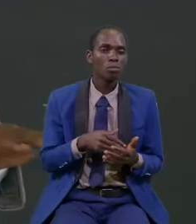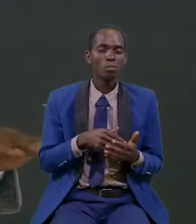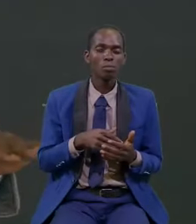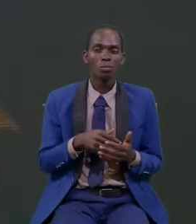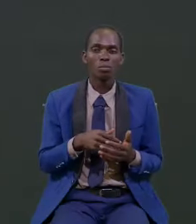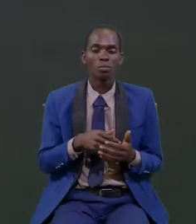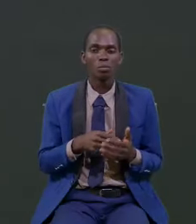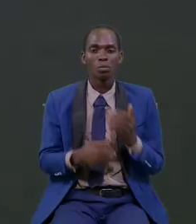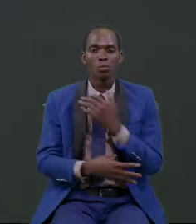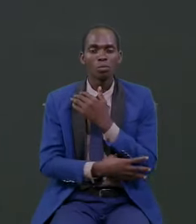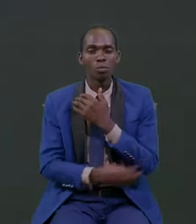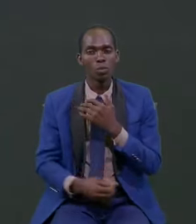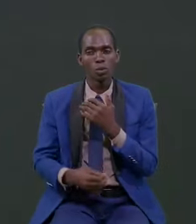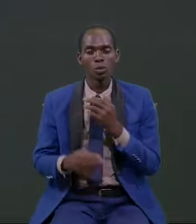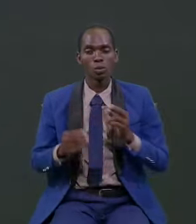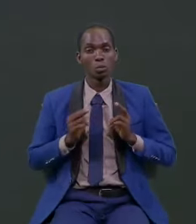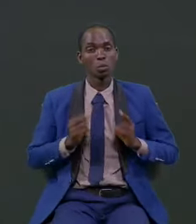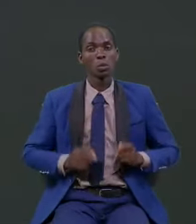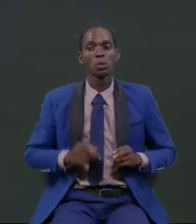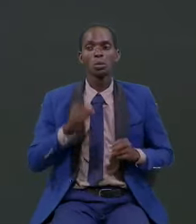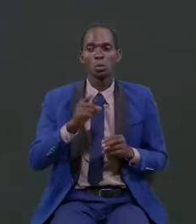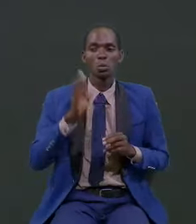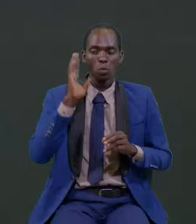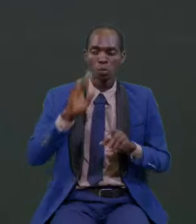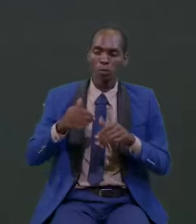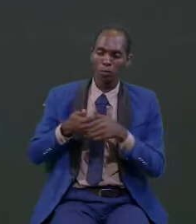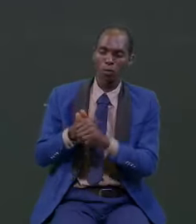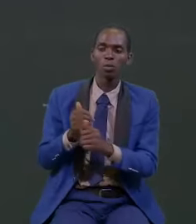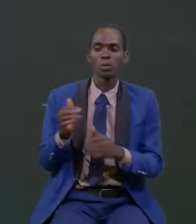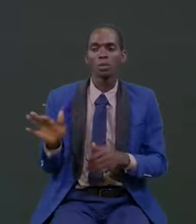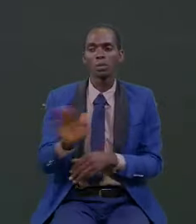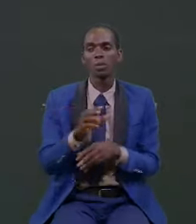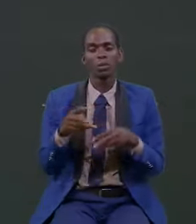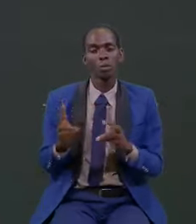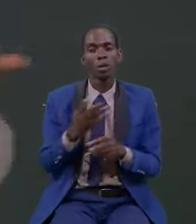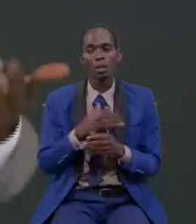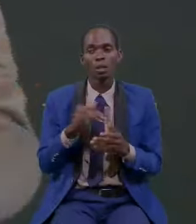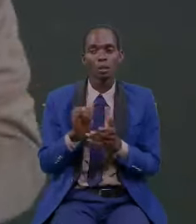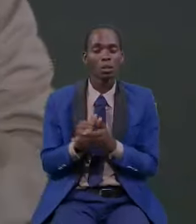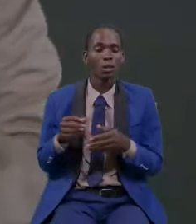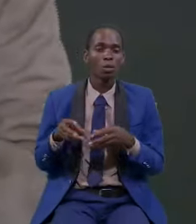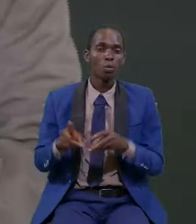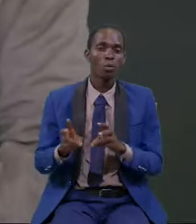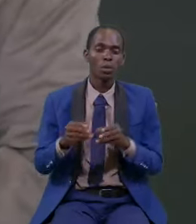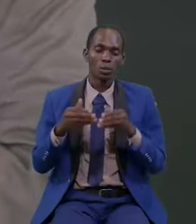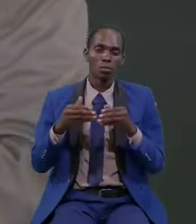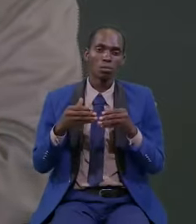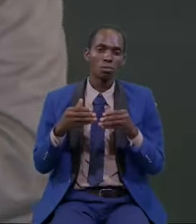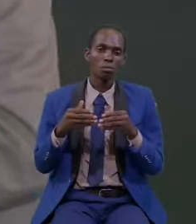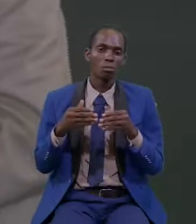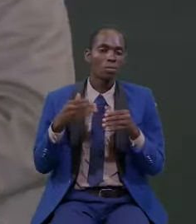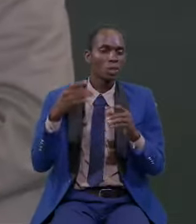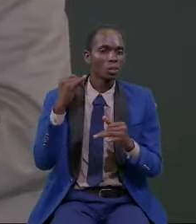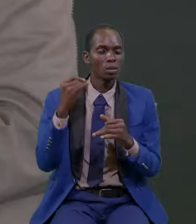humanity, you're going to go their direction. And that direction determines your destiny. If you have the mind